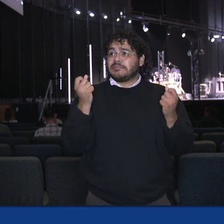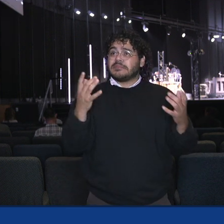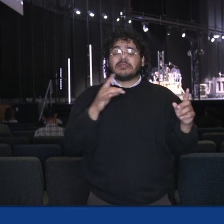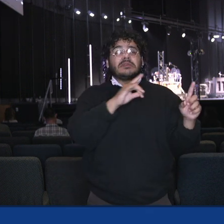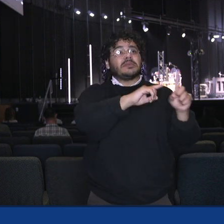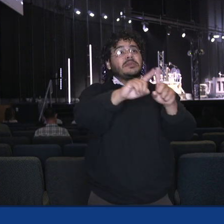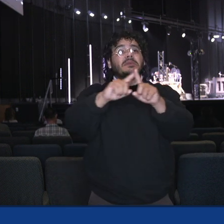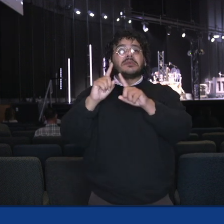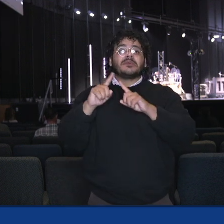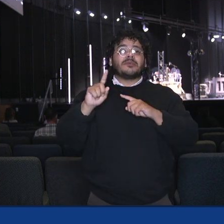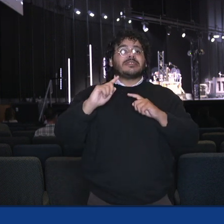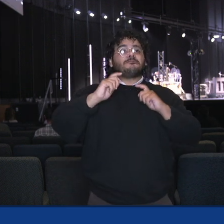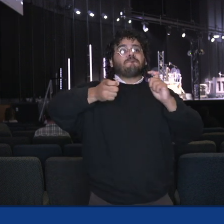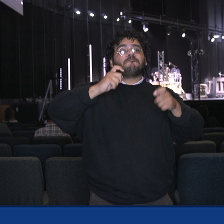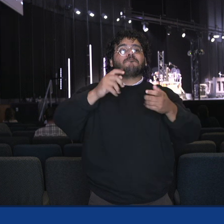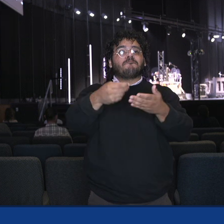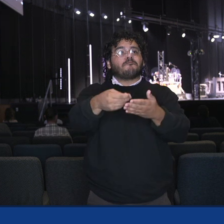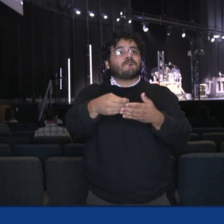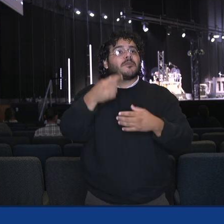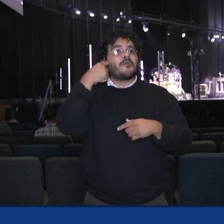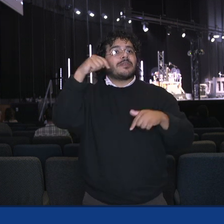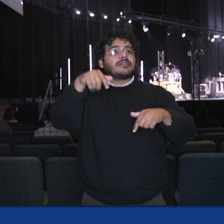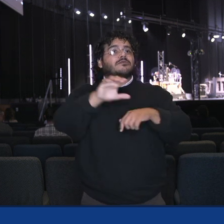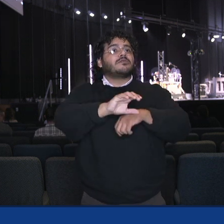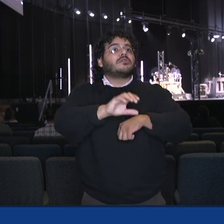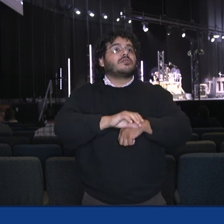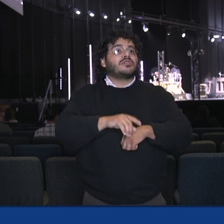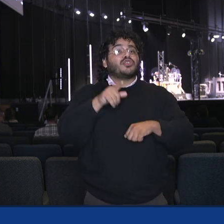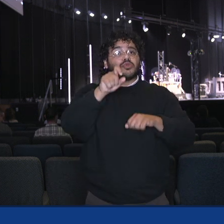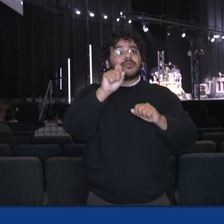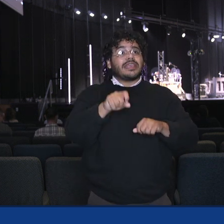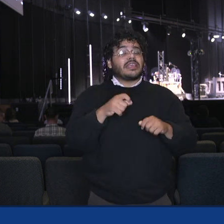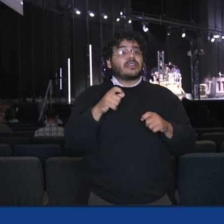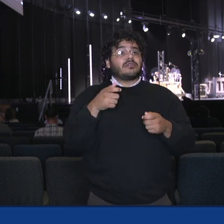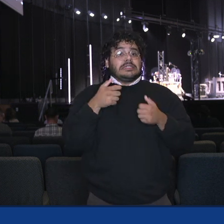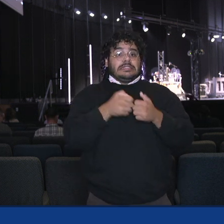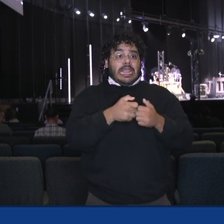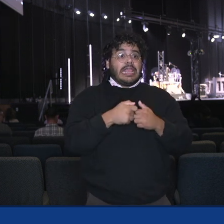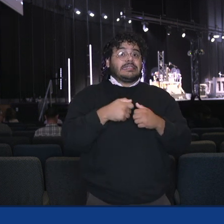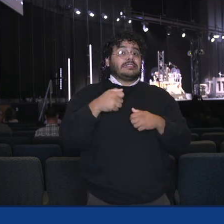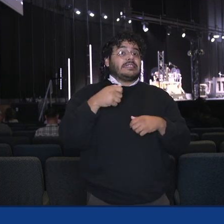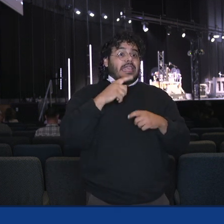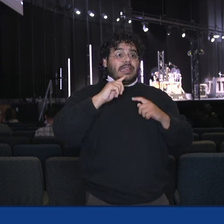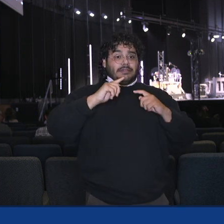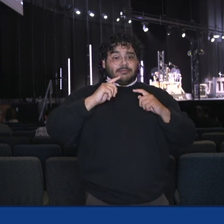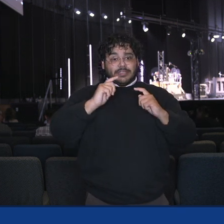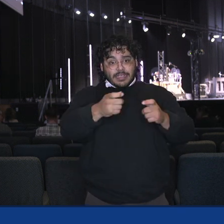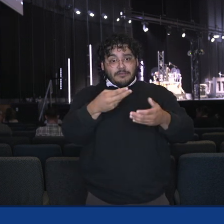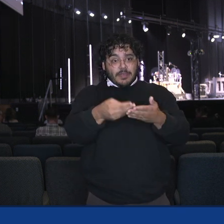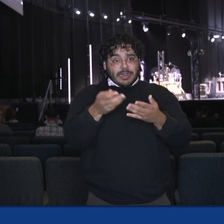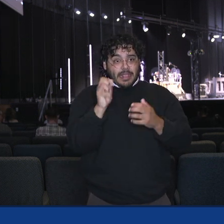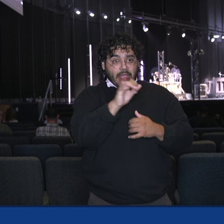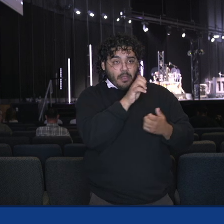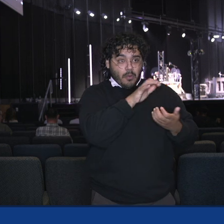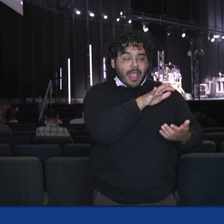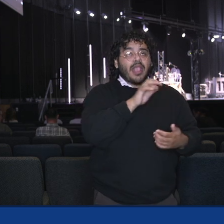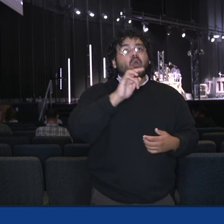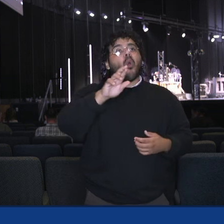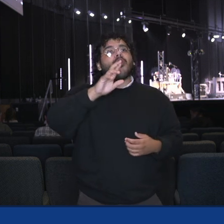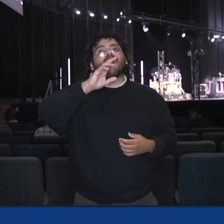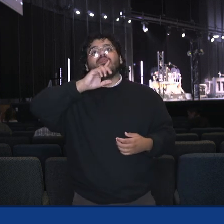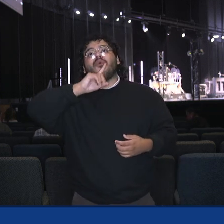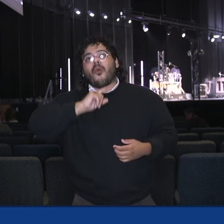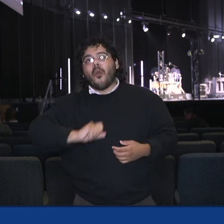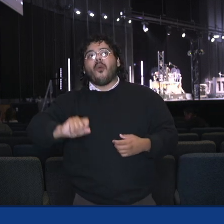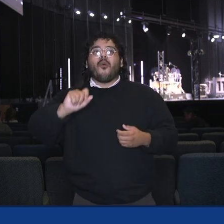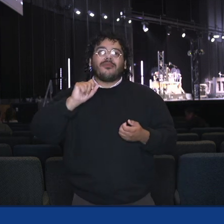texting the word give to 98977. You can also give the old-fashioned way. There's going to be the ushers will be